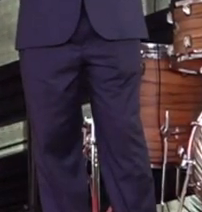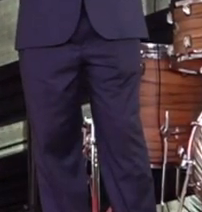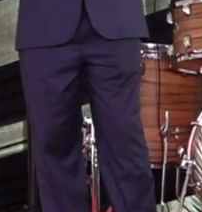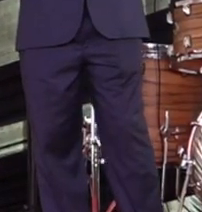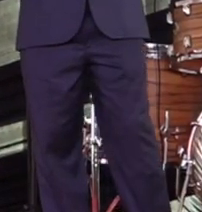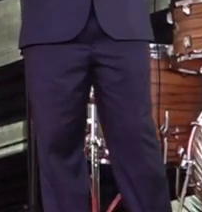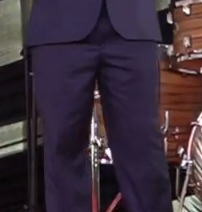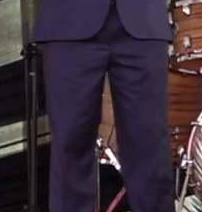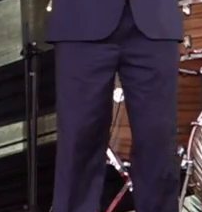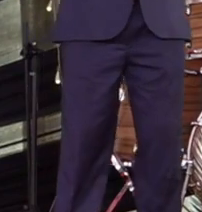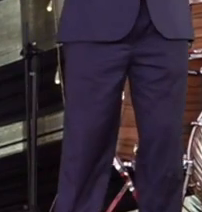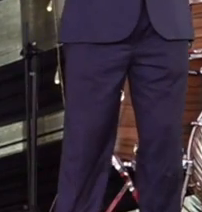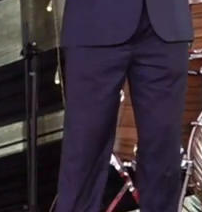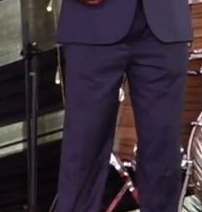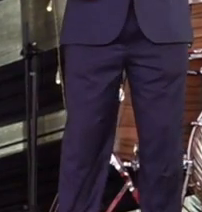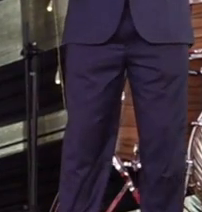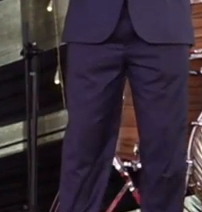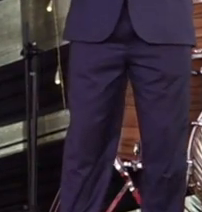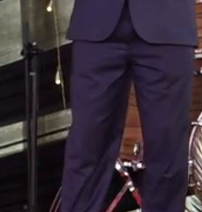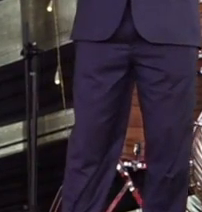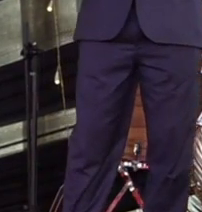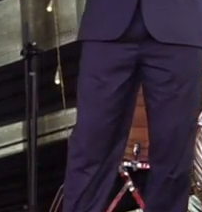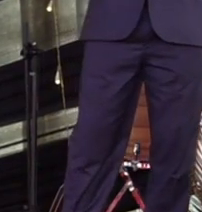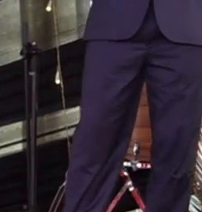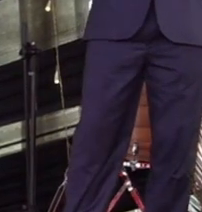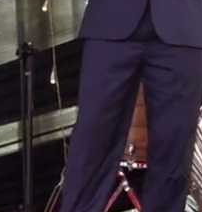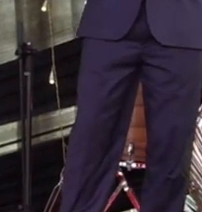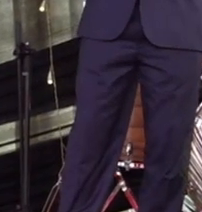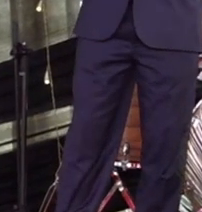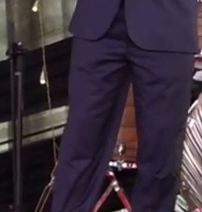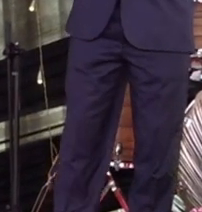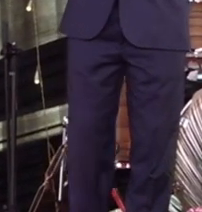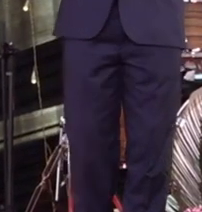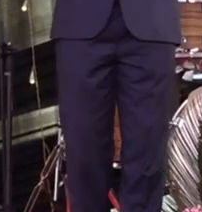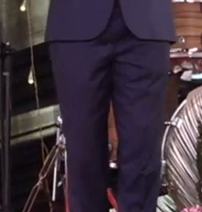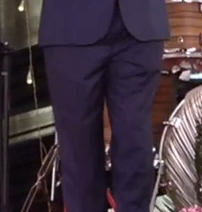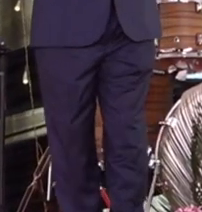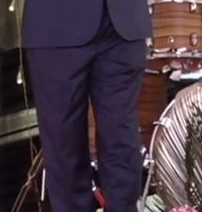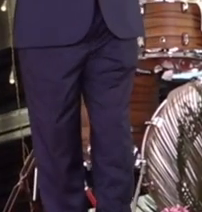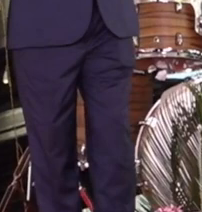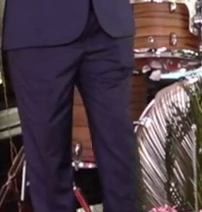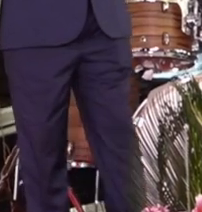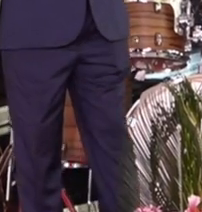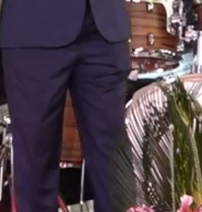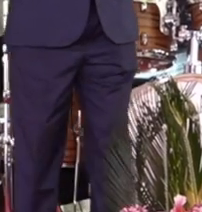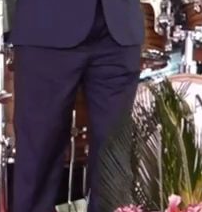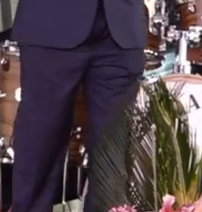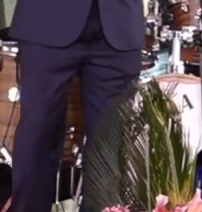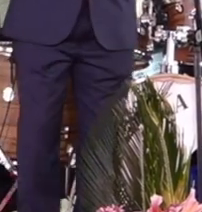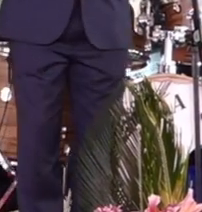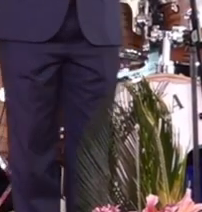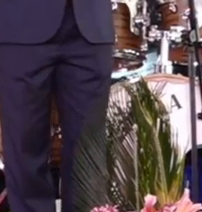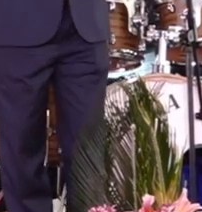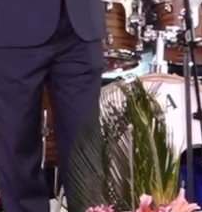that was lost. There were actually three letters. But this is the last one that he wrote. Because